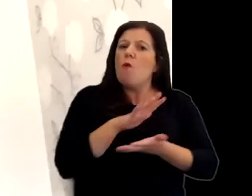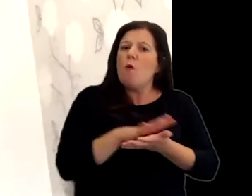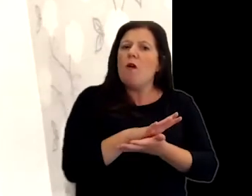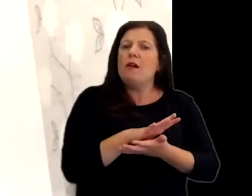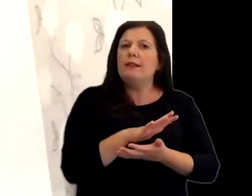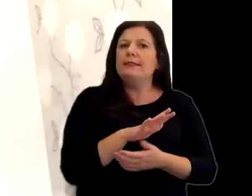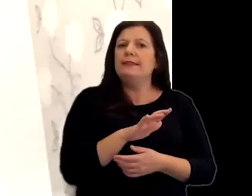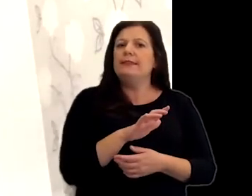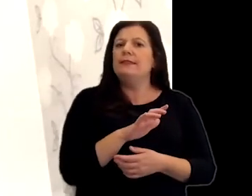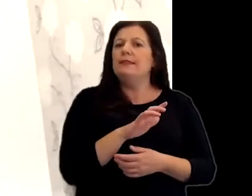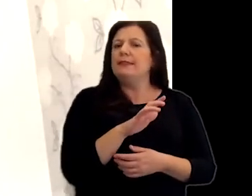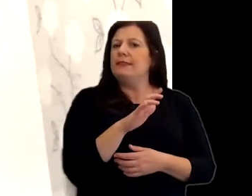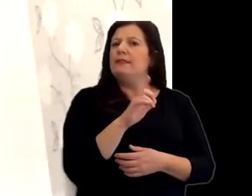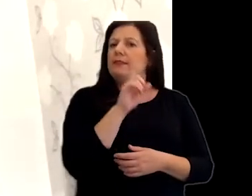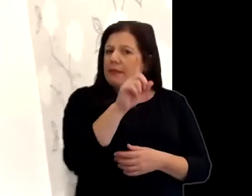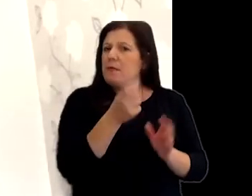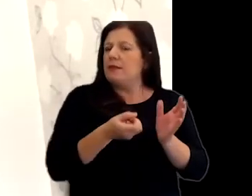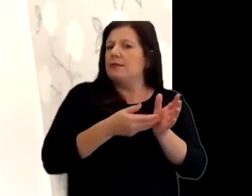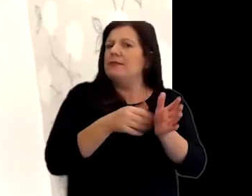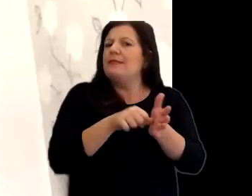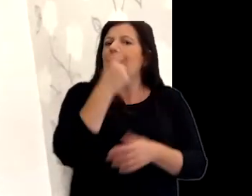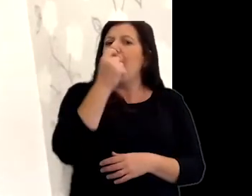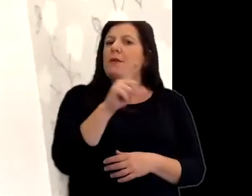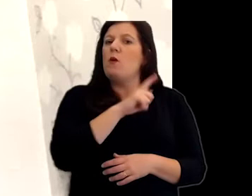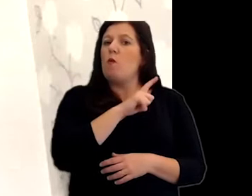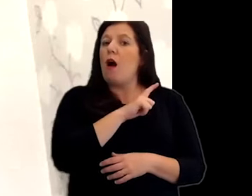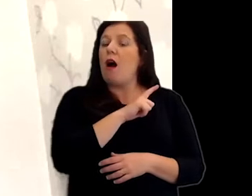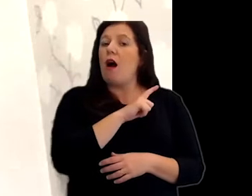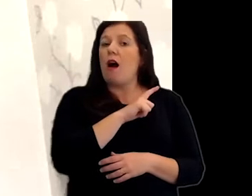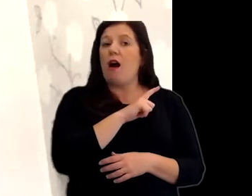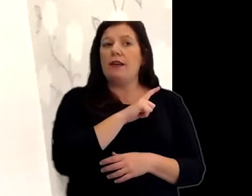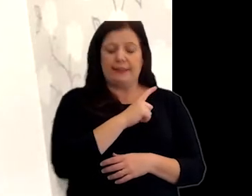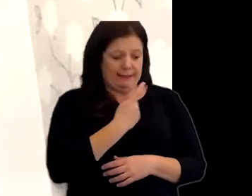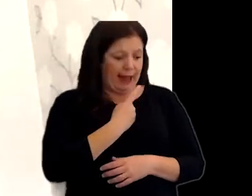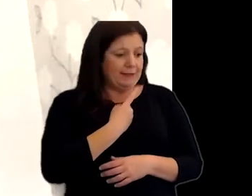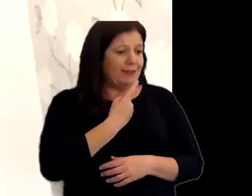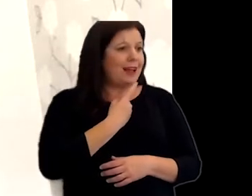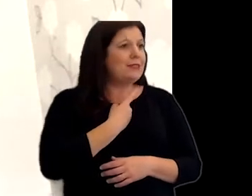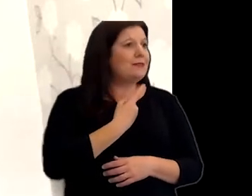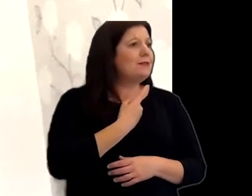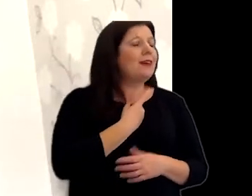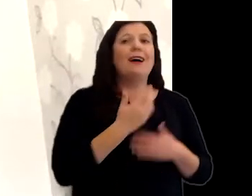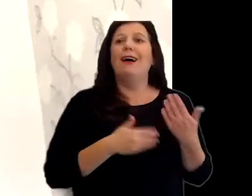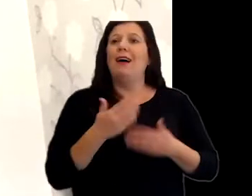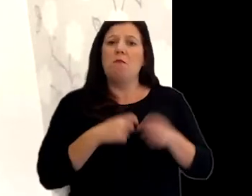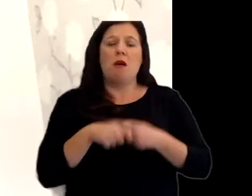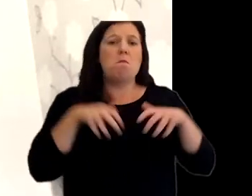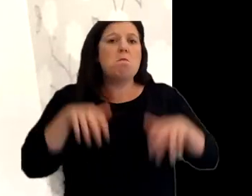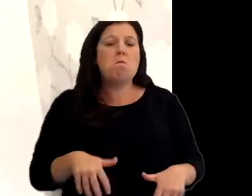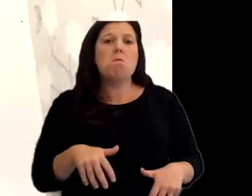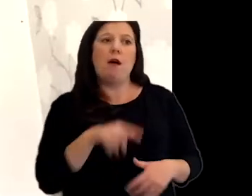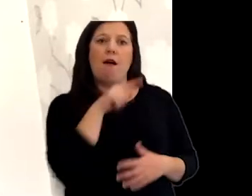rely on being social, because I get very lonely sometimes.